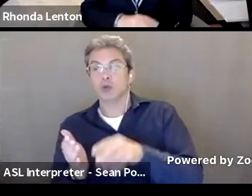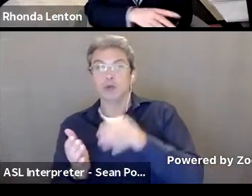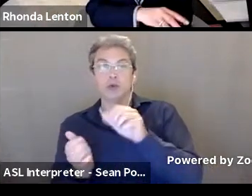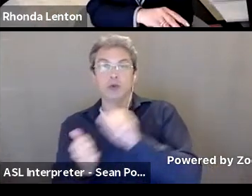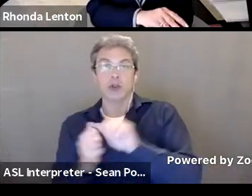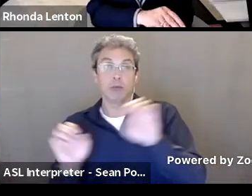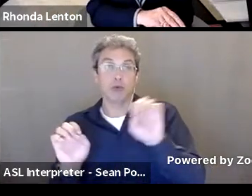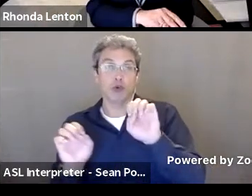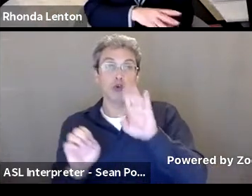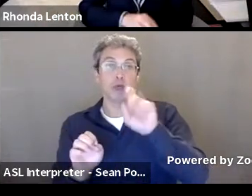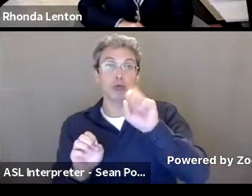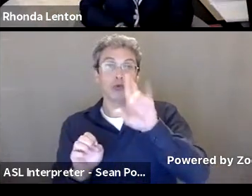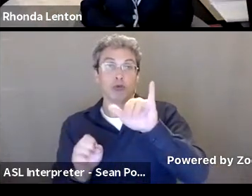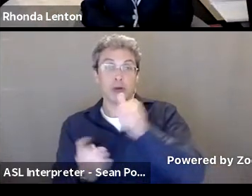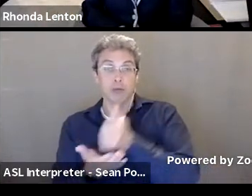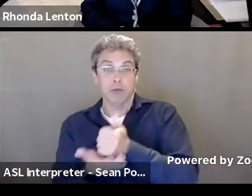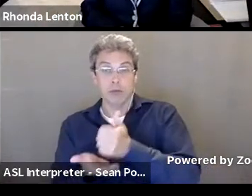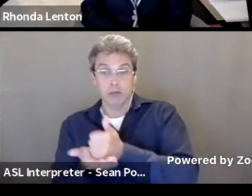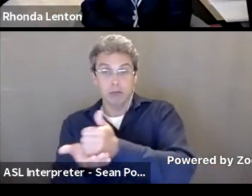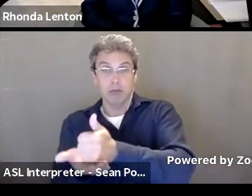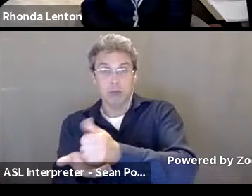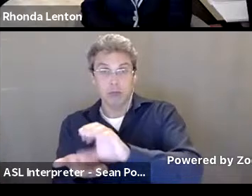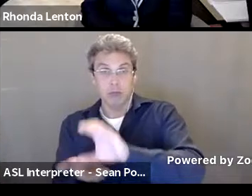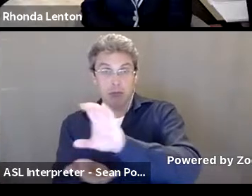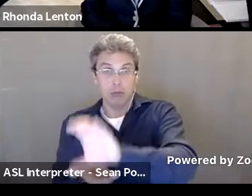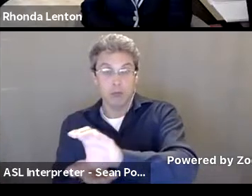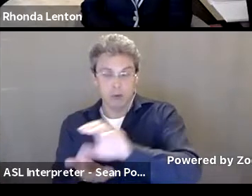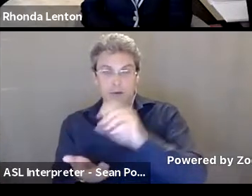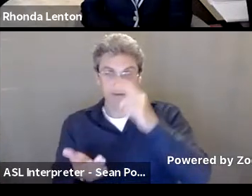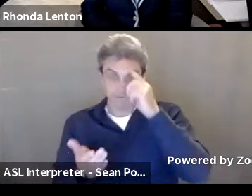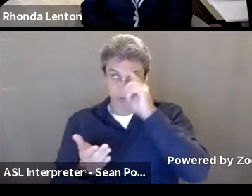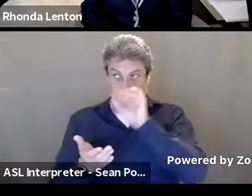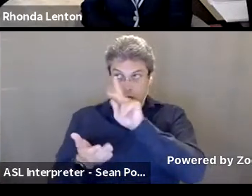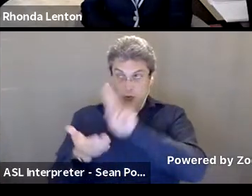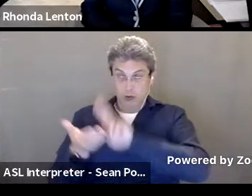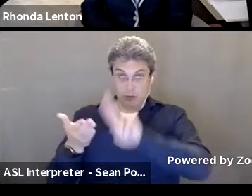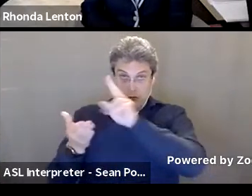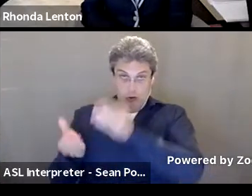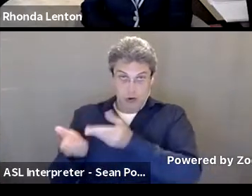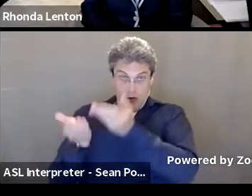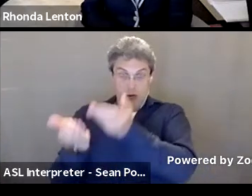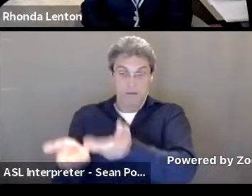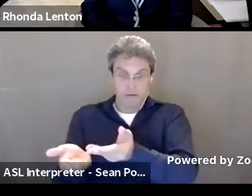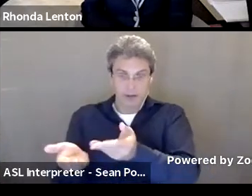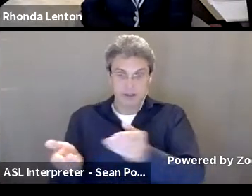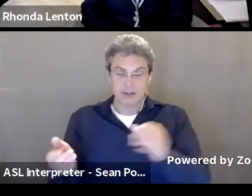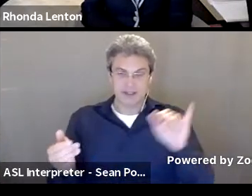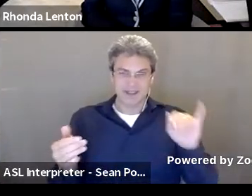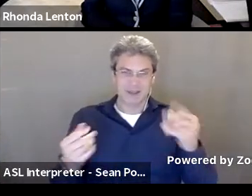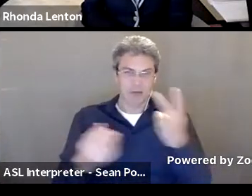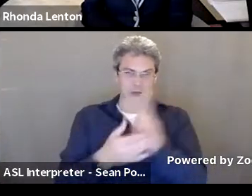continue to raise funds for the longer term needs that are now emerging with students. There has been over